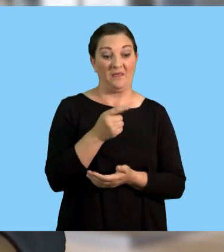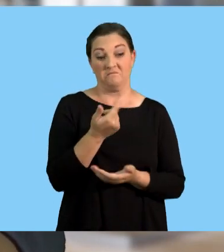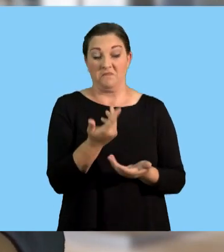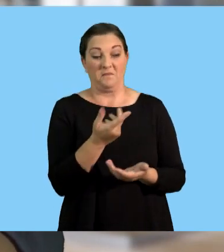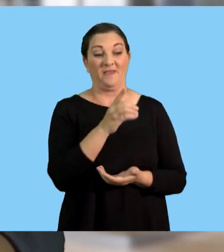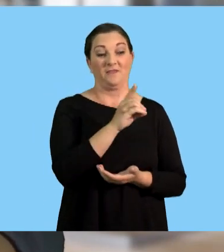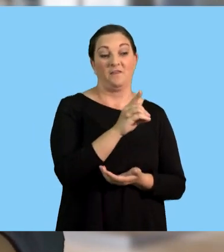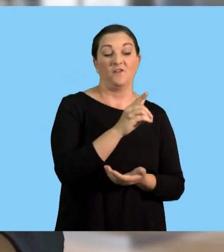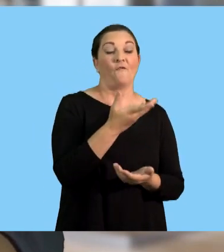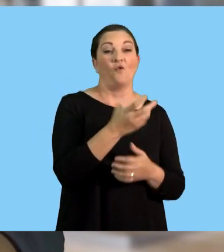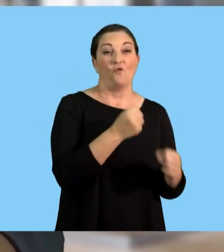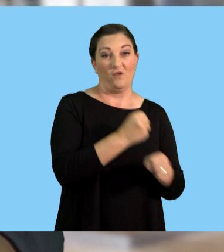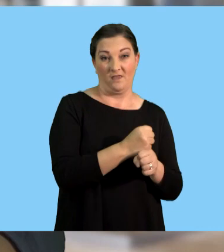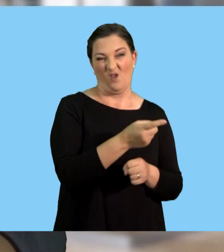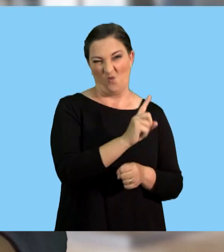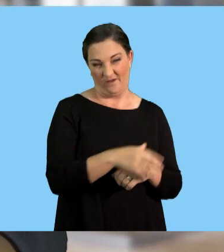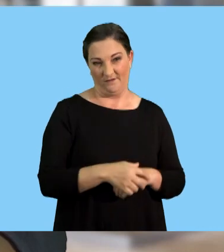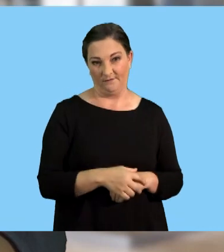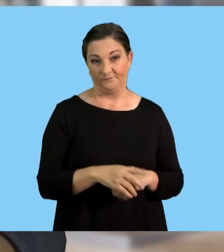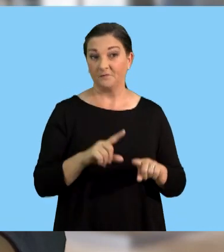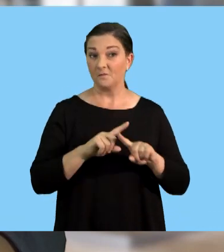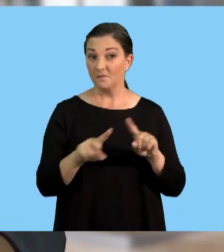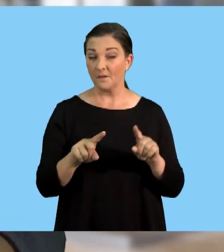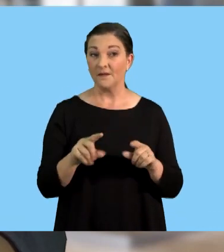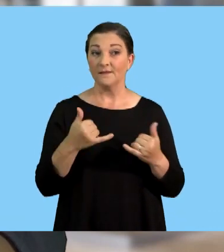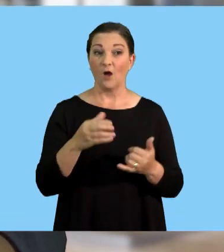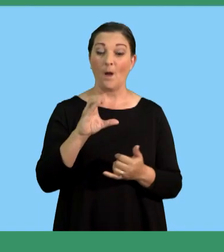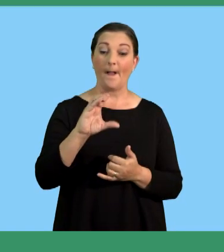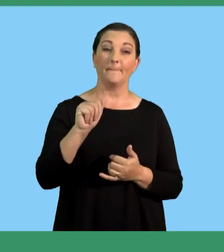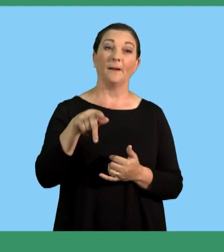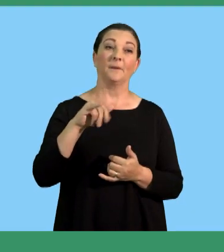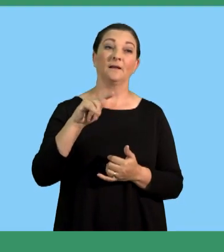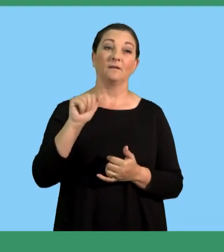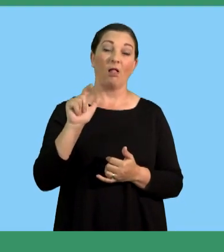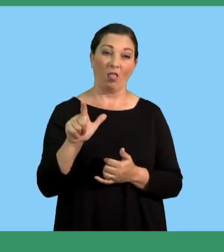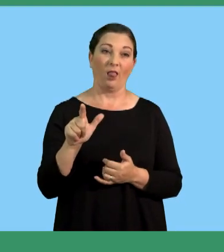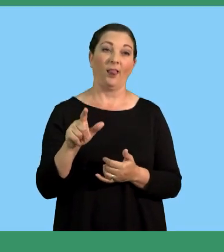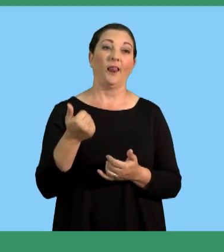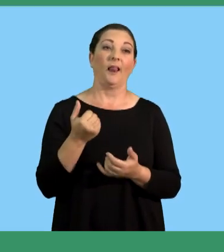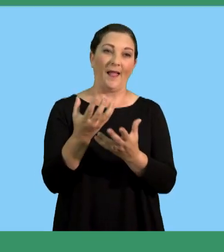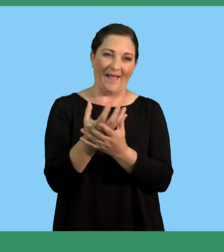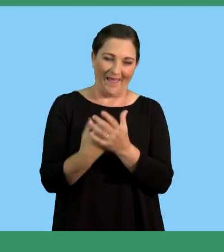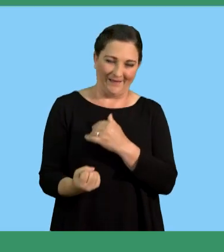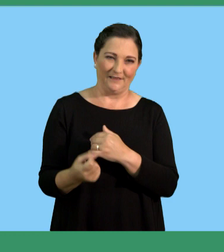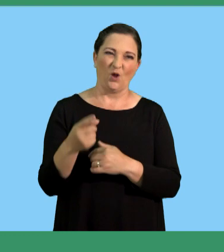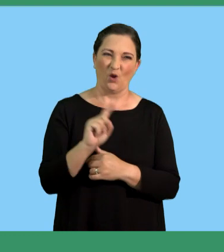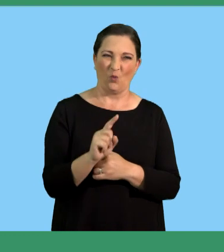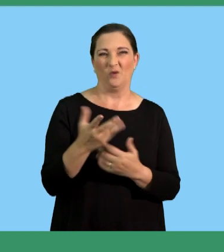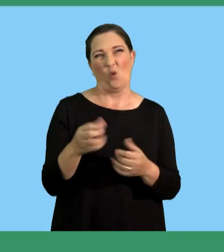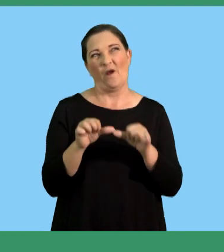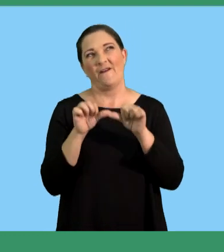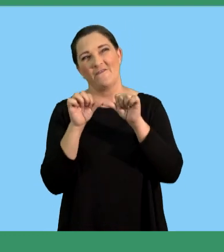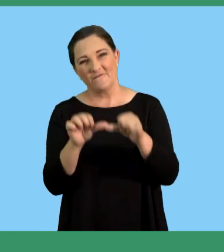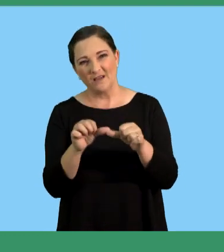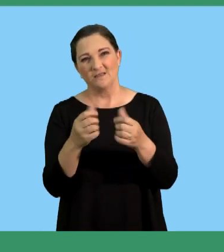the dividends for the year. Then, capital gain, the return on investment for investing in property